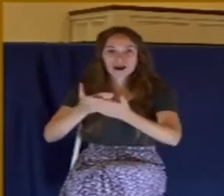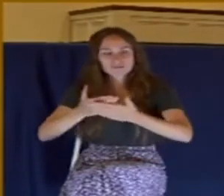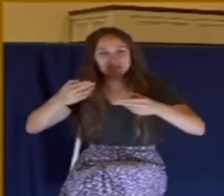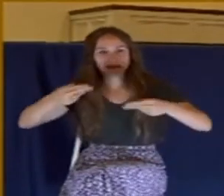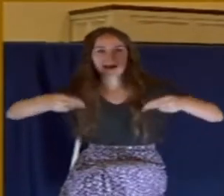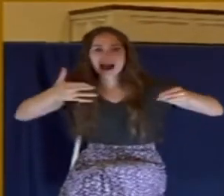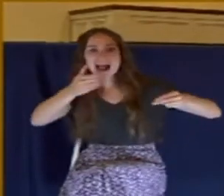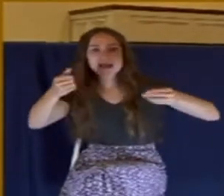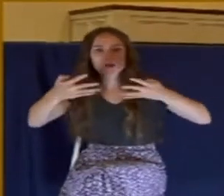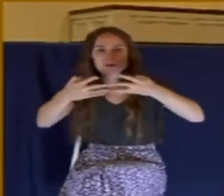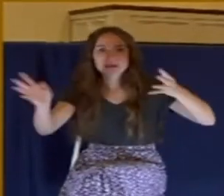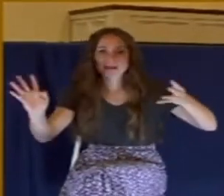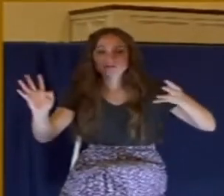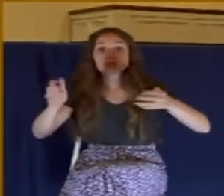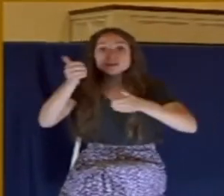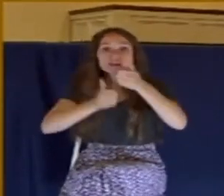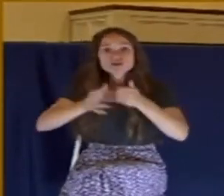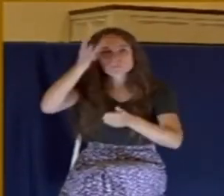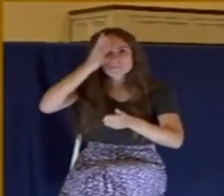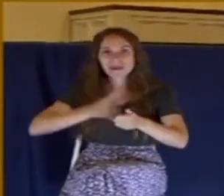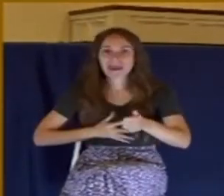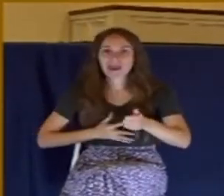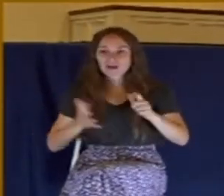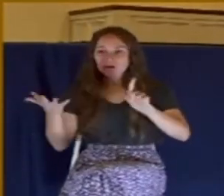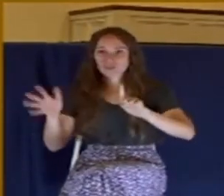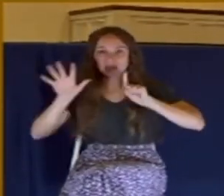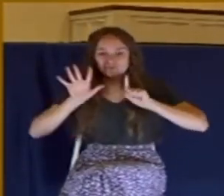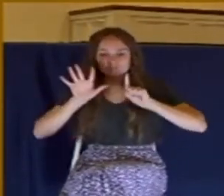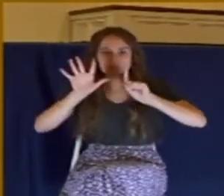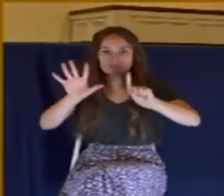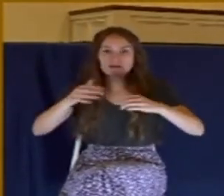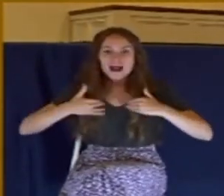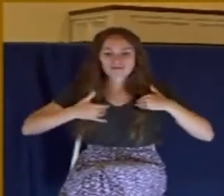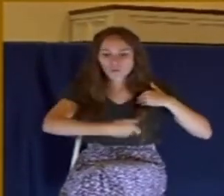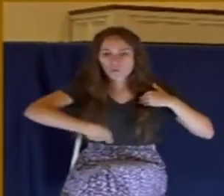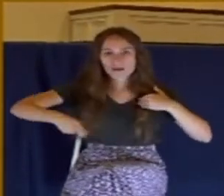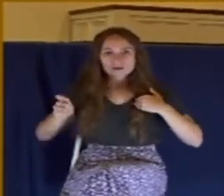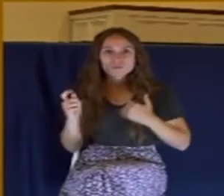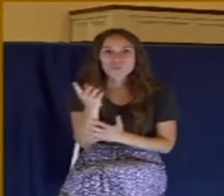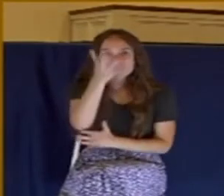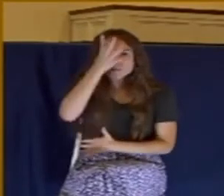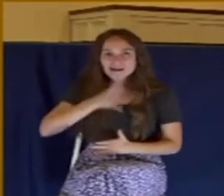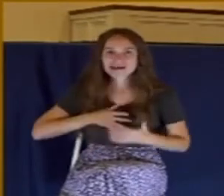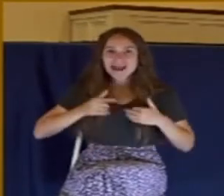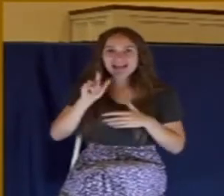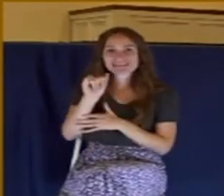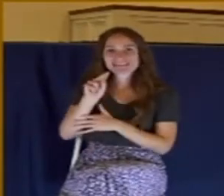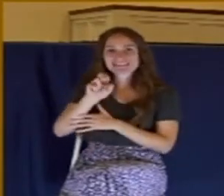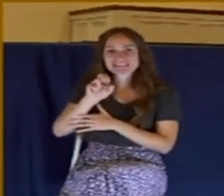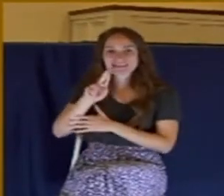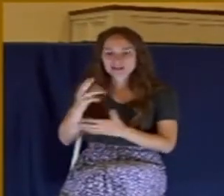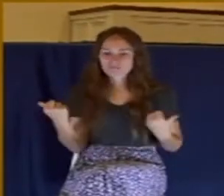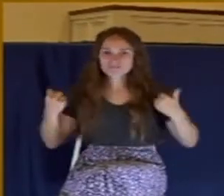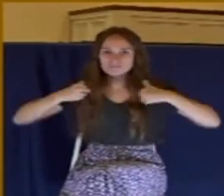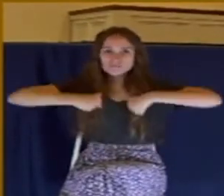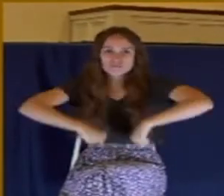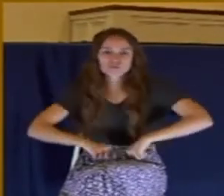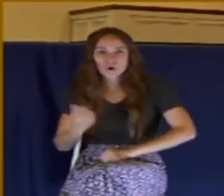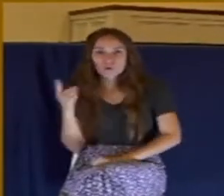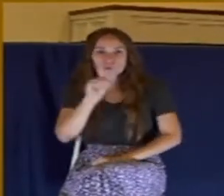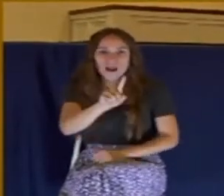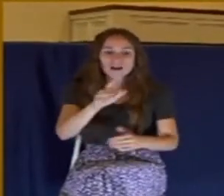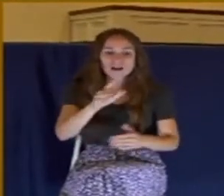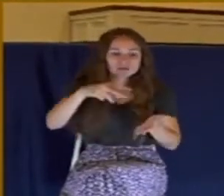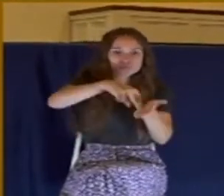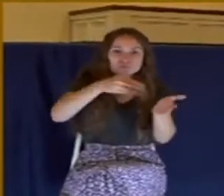slaughter weapon in his hand. And one man among them was clothed with linen and with a writer's inkhorn by his side, and he went in and stood by the brazen altar. And the